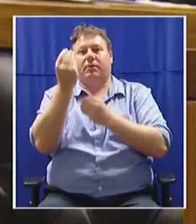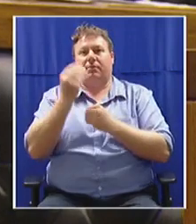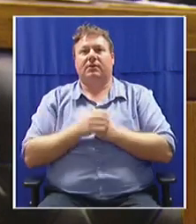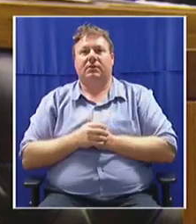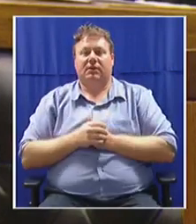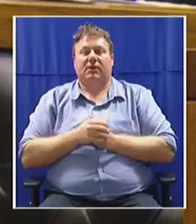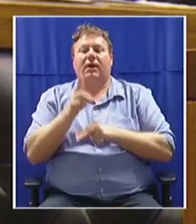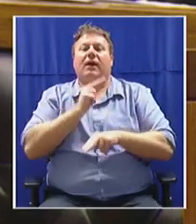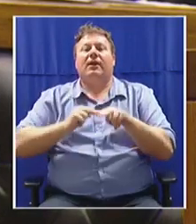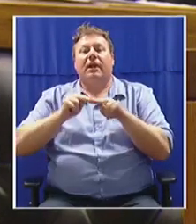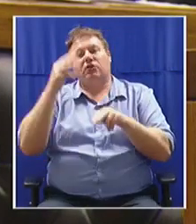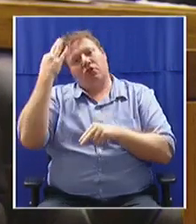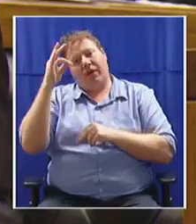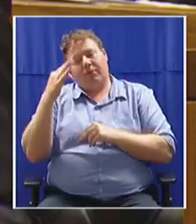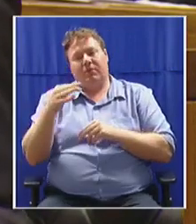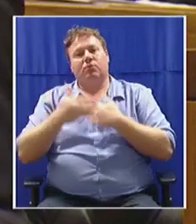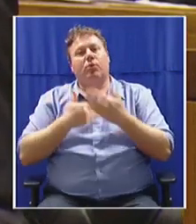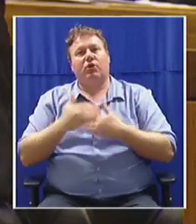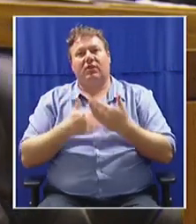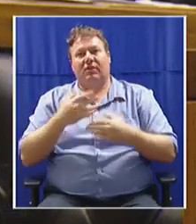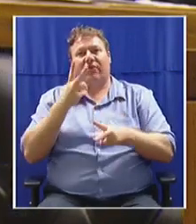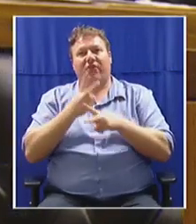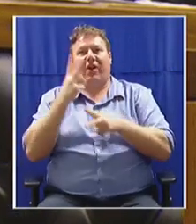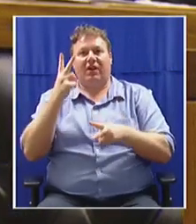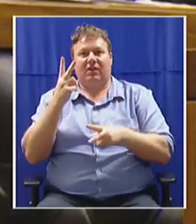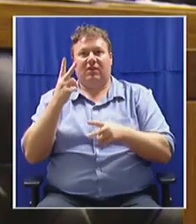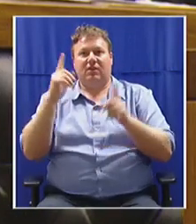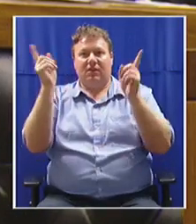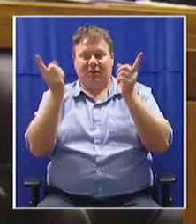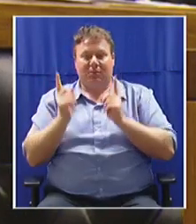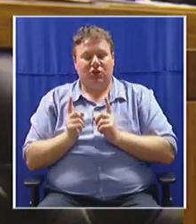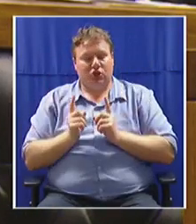is in the process of finalizing the spatial